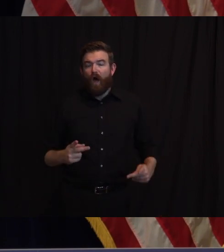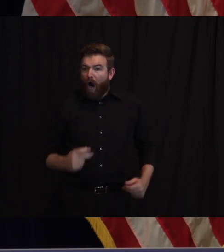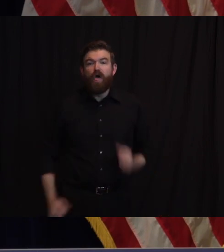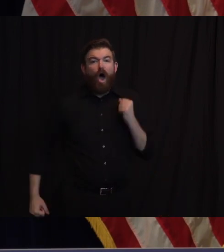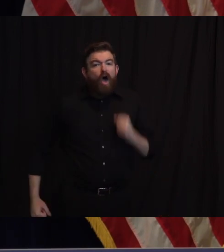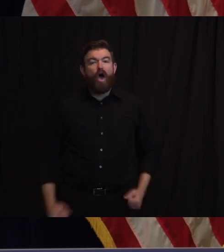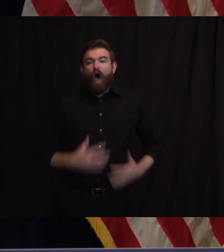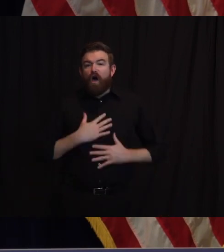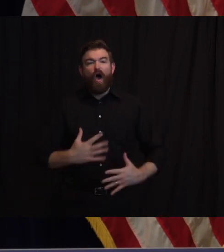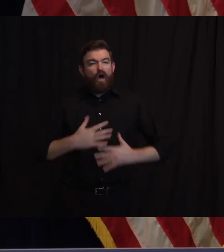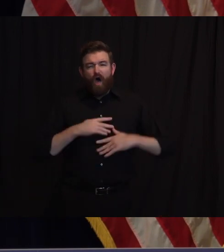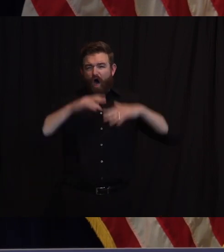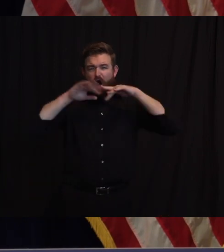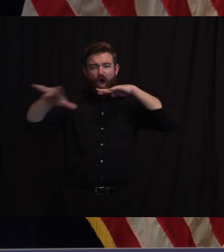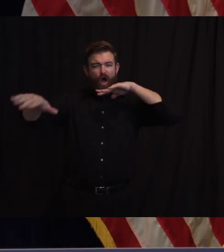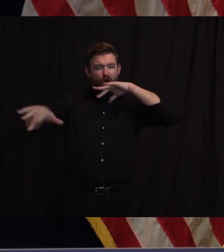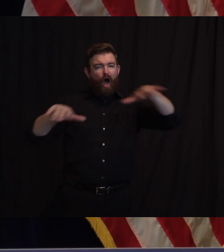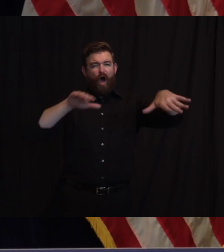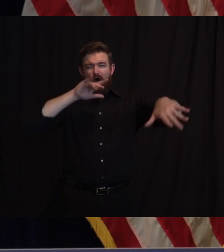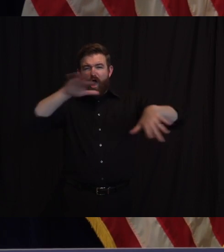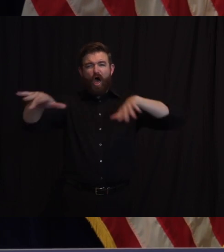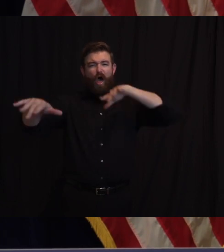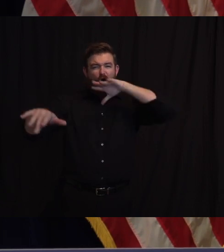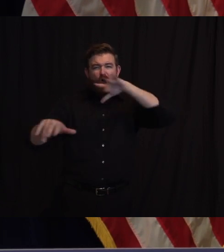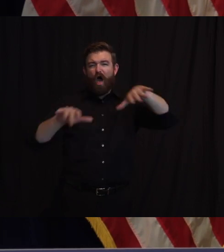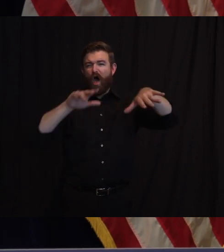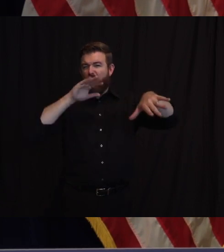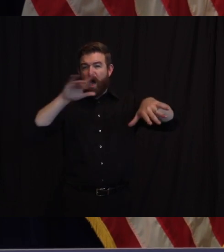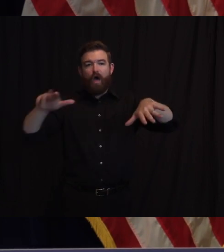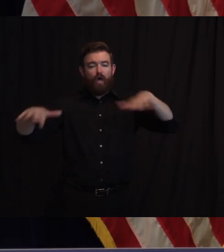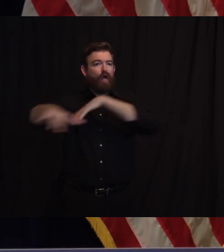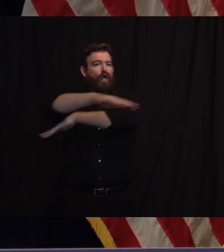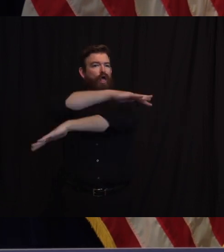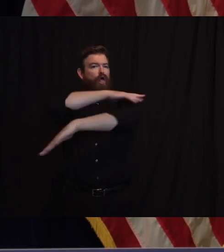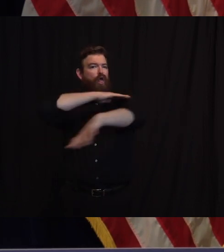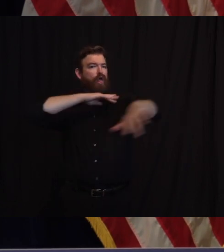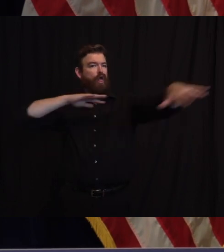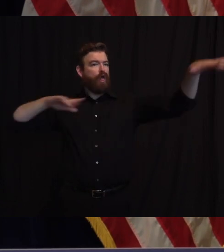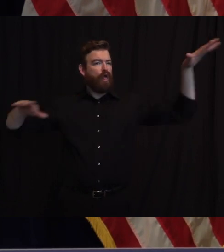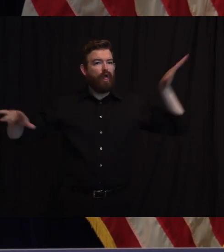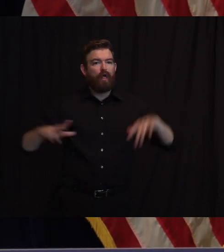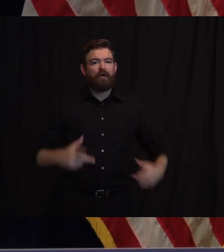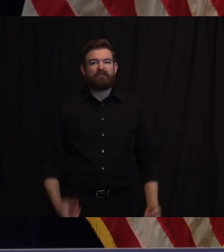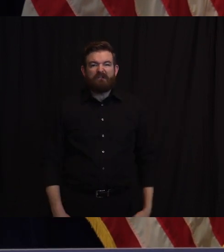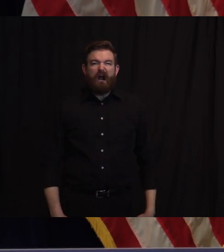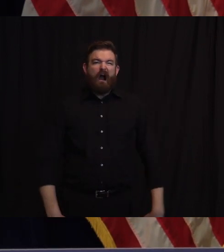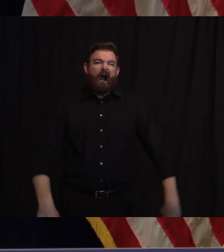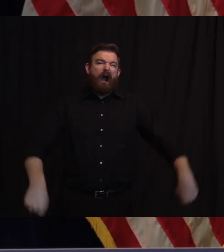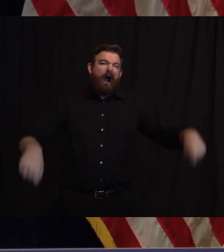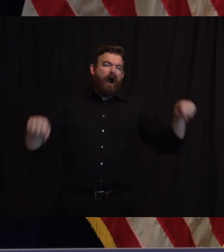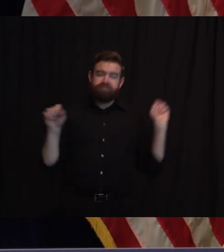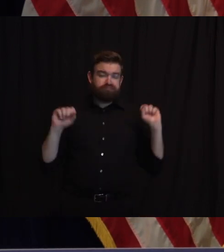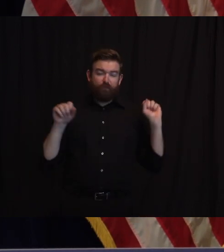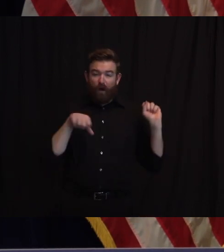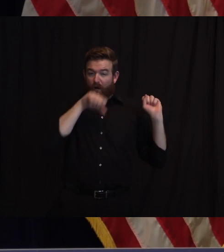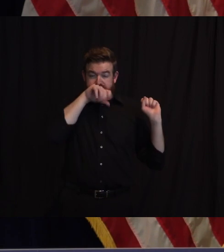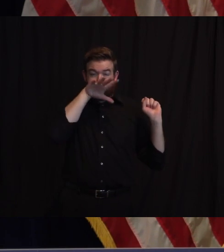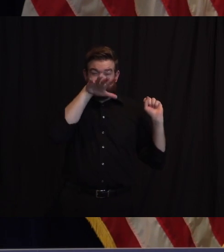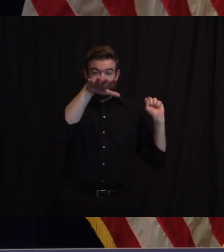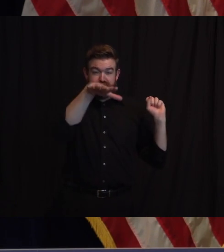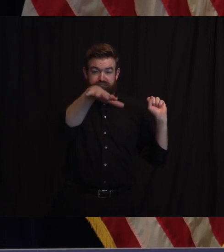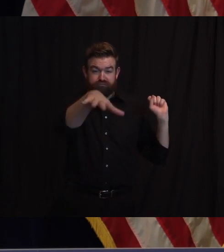whatever it might be associated with, running on a treadmill or lifting weights or whatever. We're not making this stuff up. This is